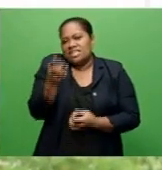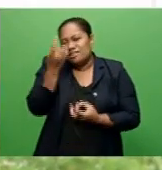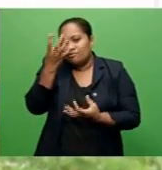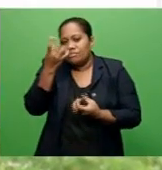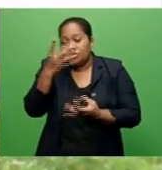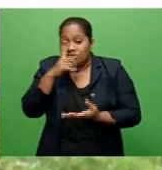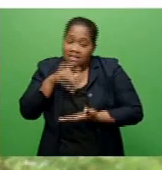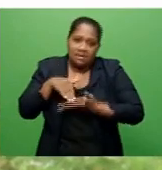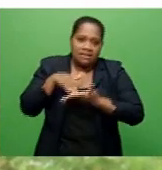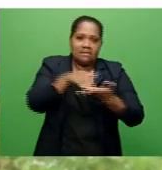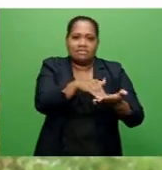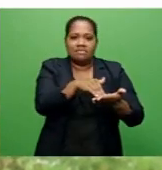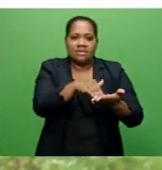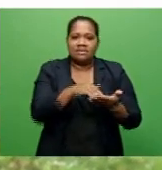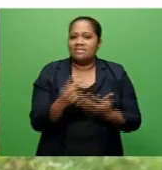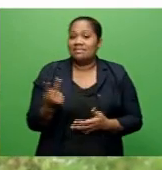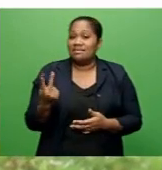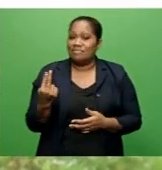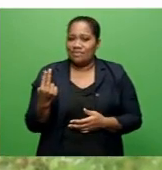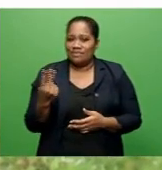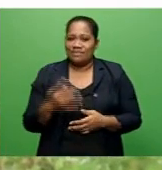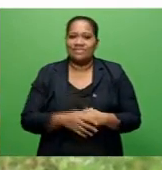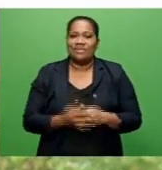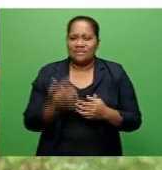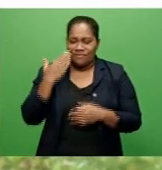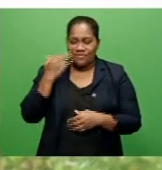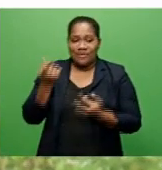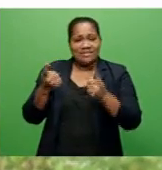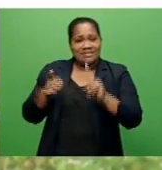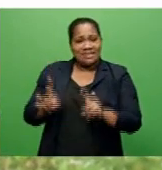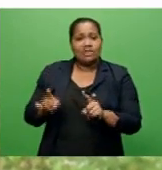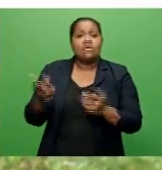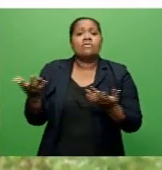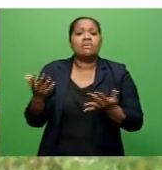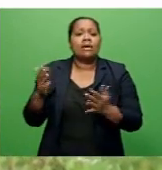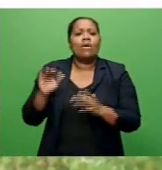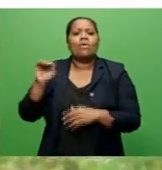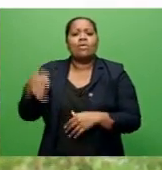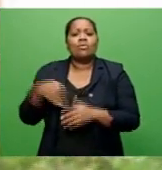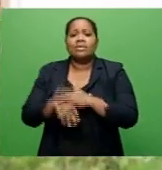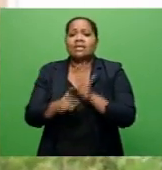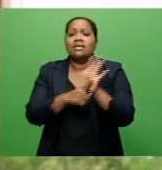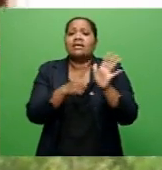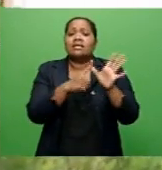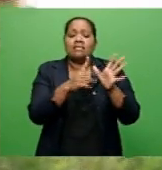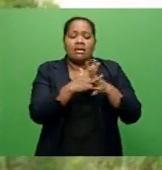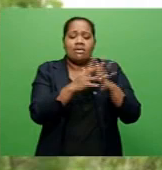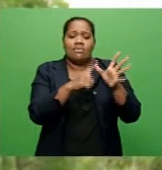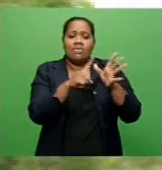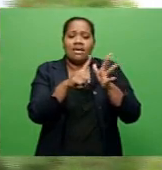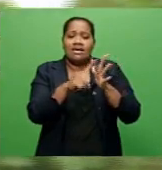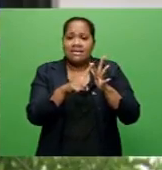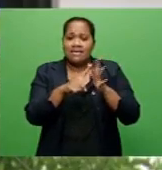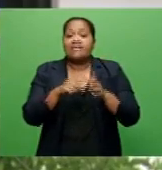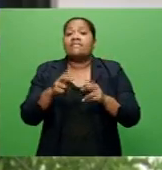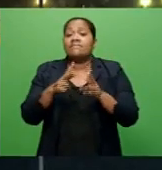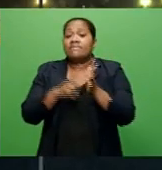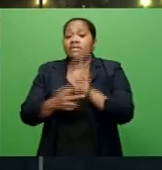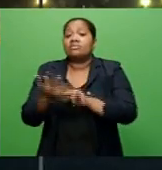Sesha Reddy and his wife Mirdu Chandra were found dead in their home next to Lawai village in Singatoka on Tuesday.